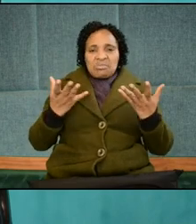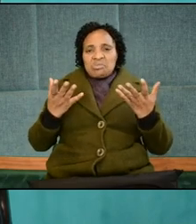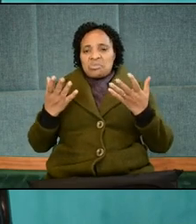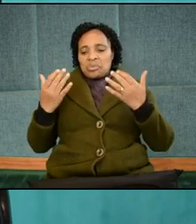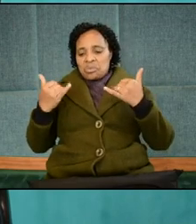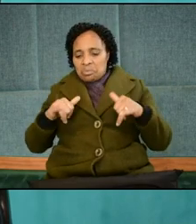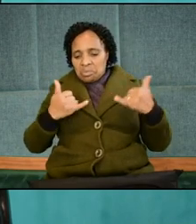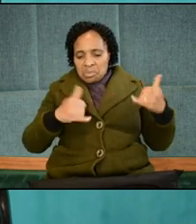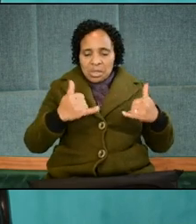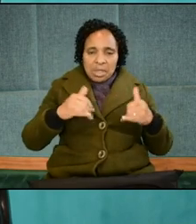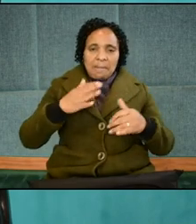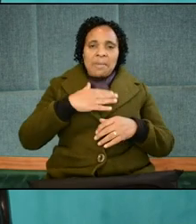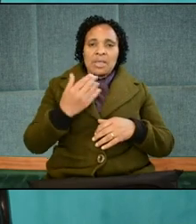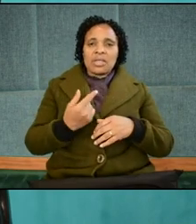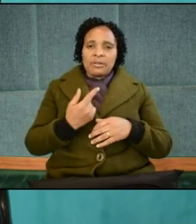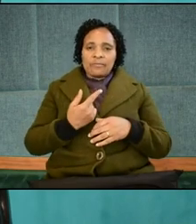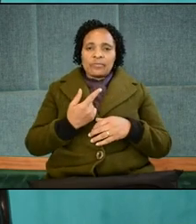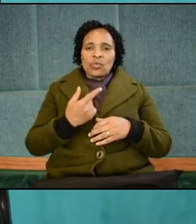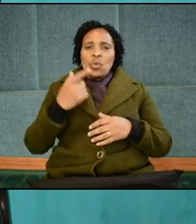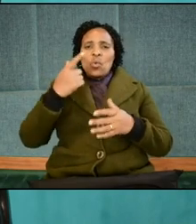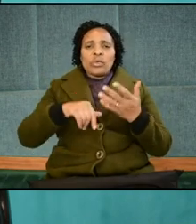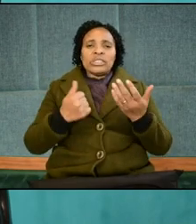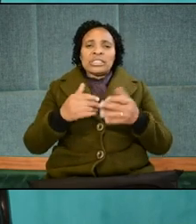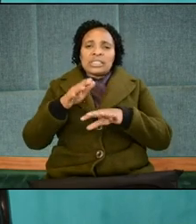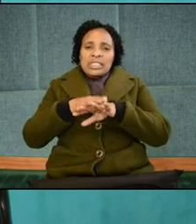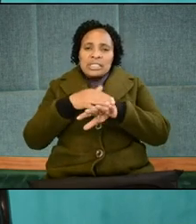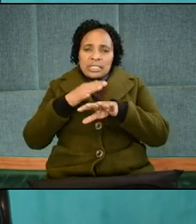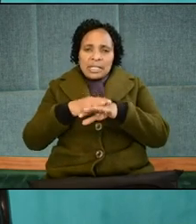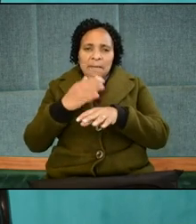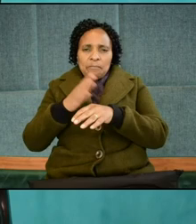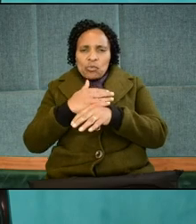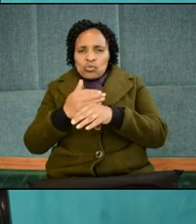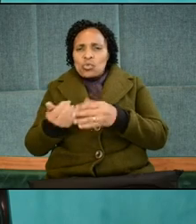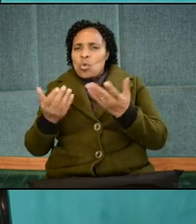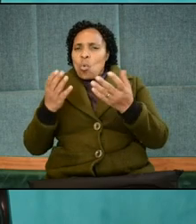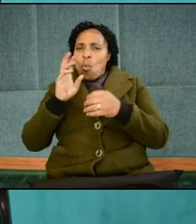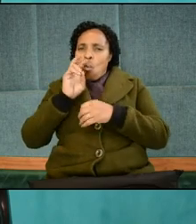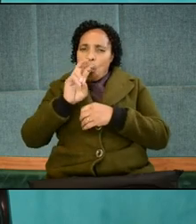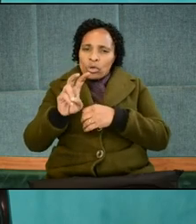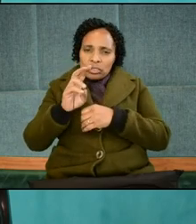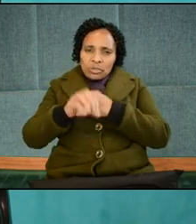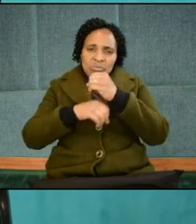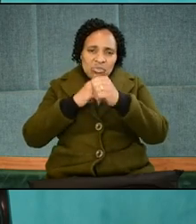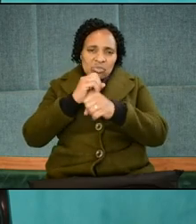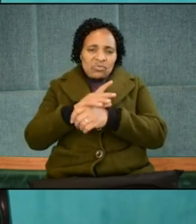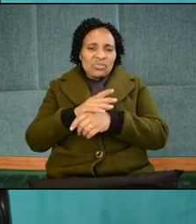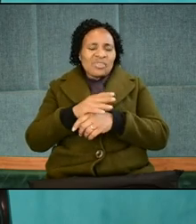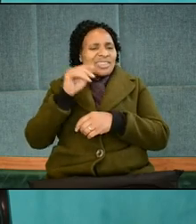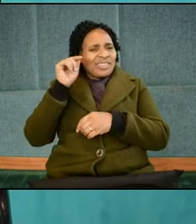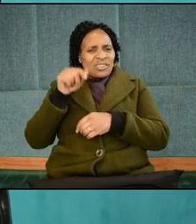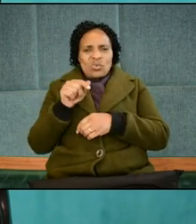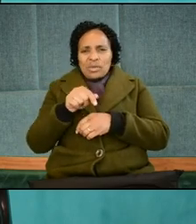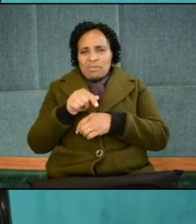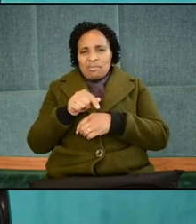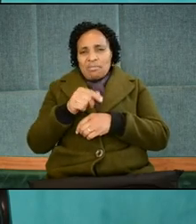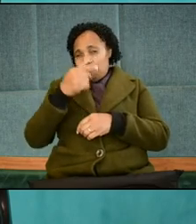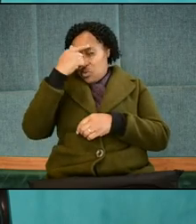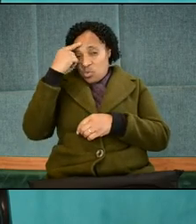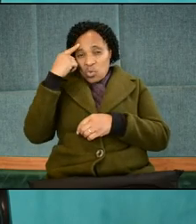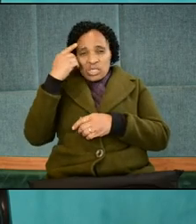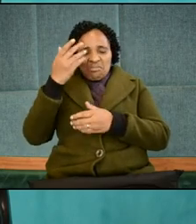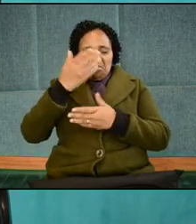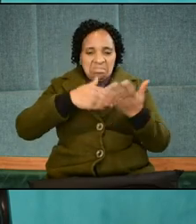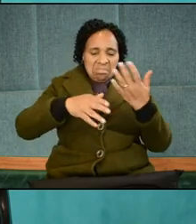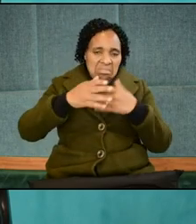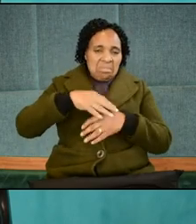comes in. What genre of music do I listen to? What mm-hmm. movies do I watch? Mm-hmm. So this, because they engage